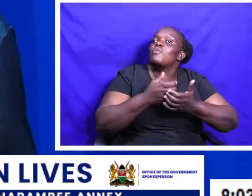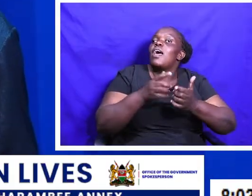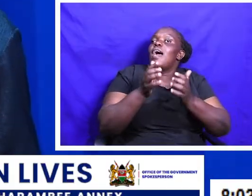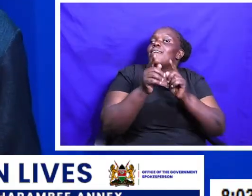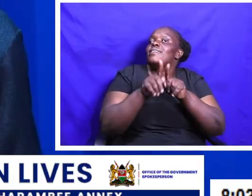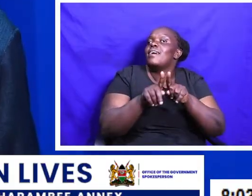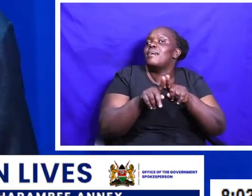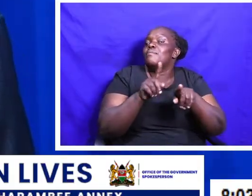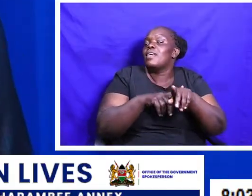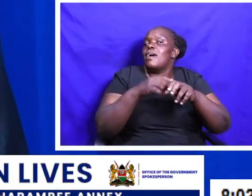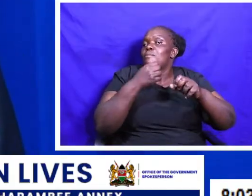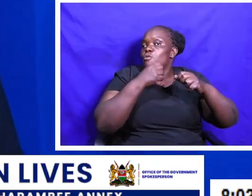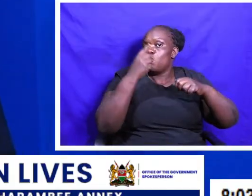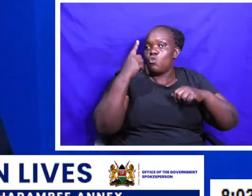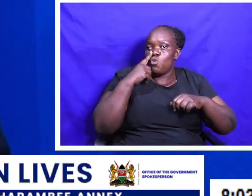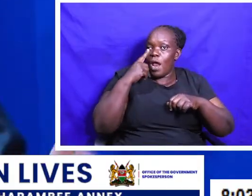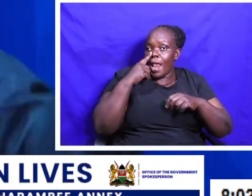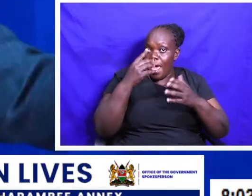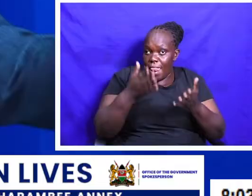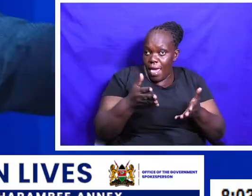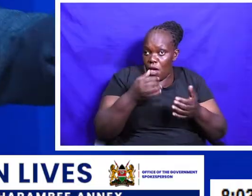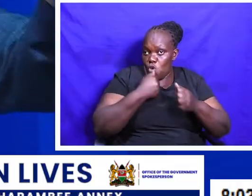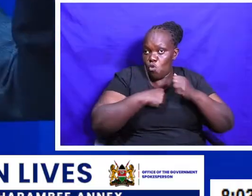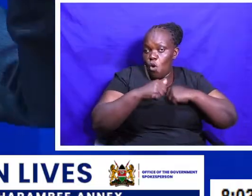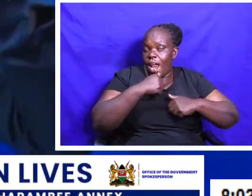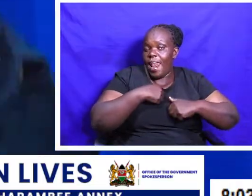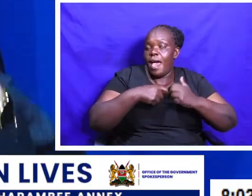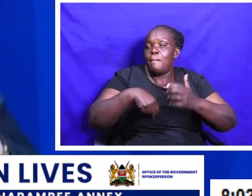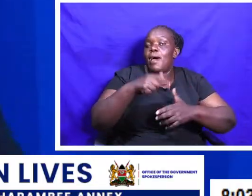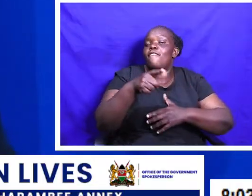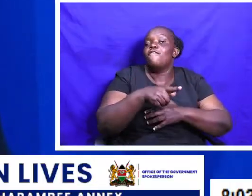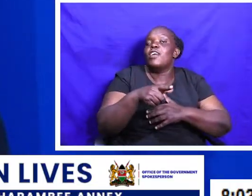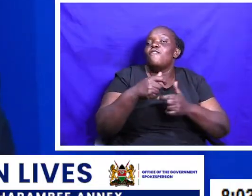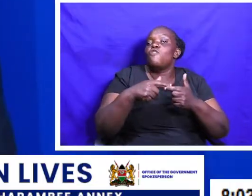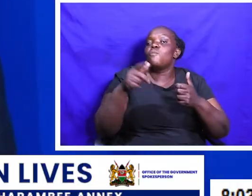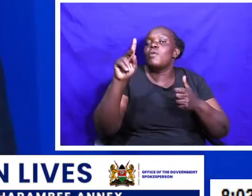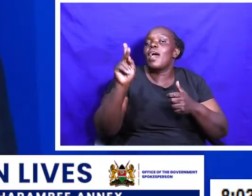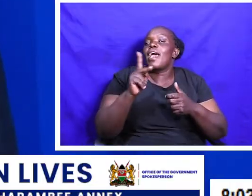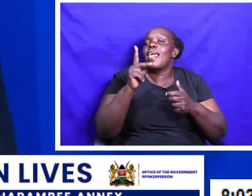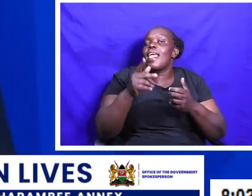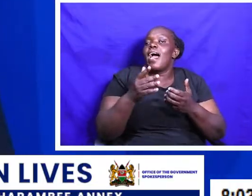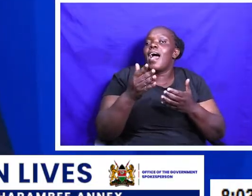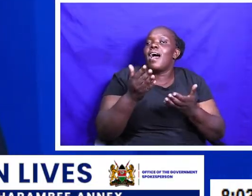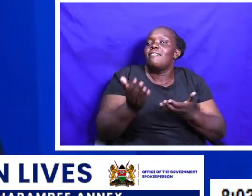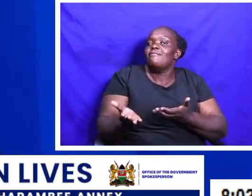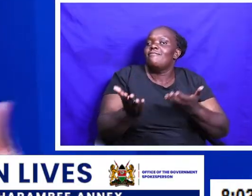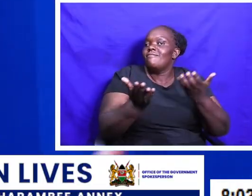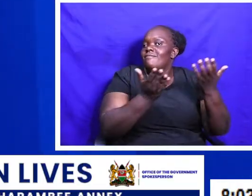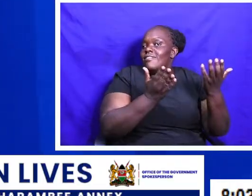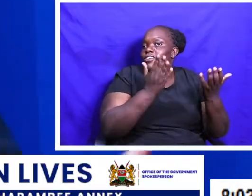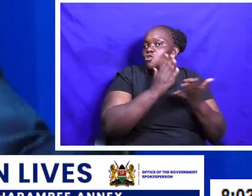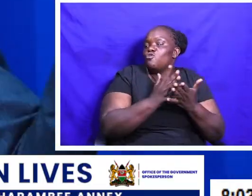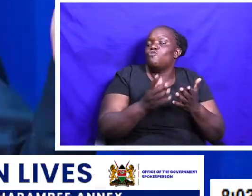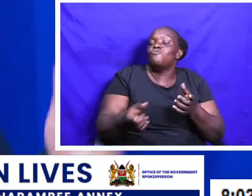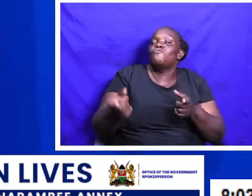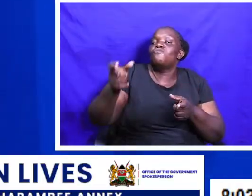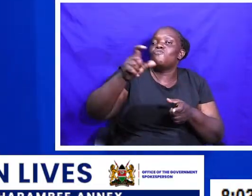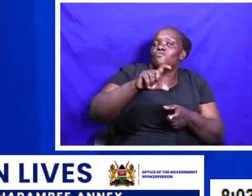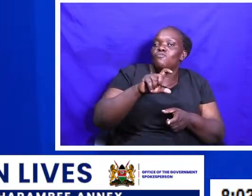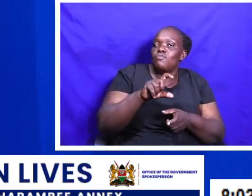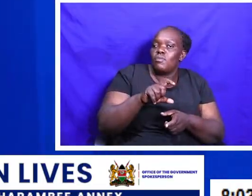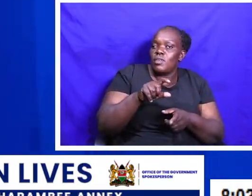the same time, Rwanda is now buying, fuel from Kenya, in bulk, and that has really